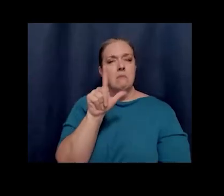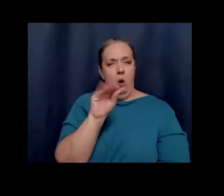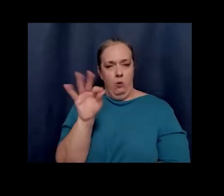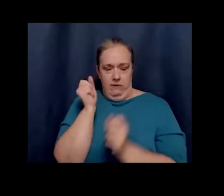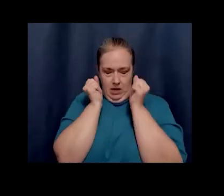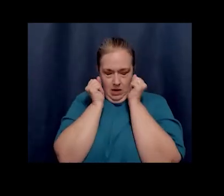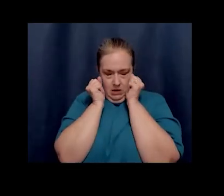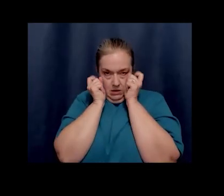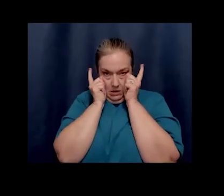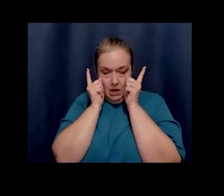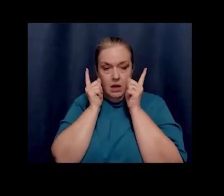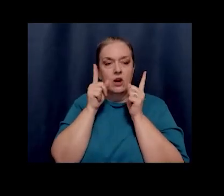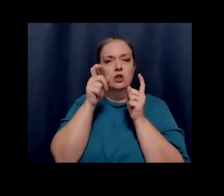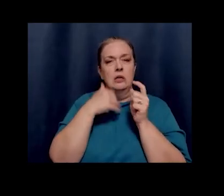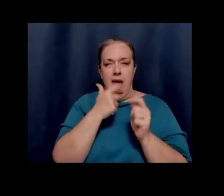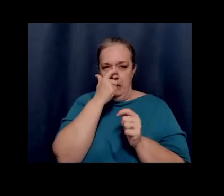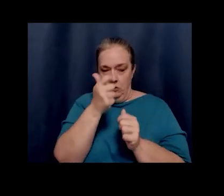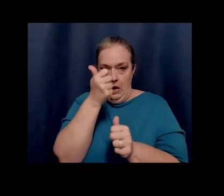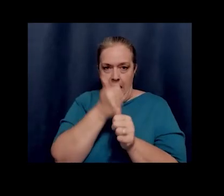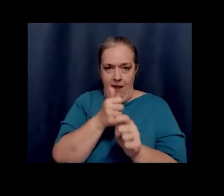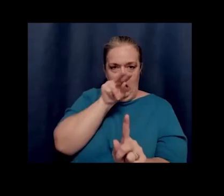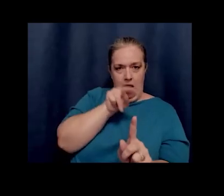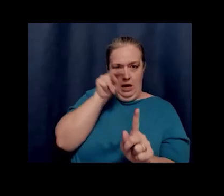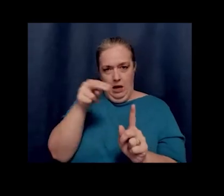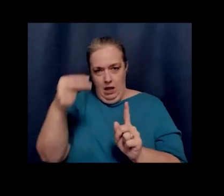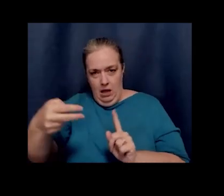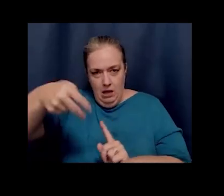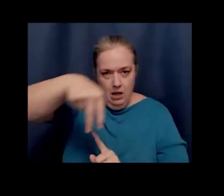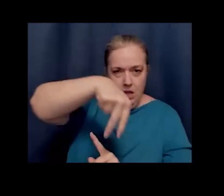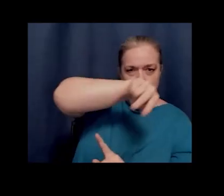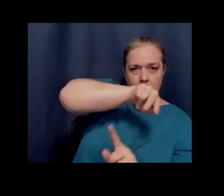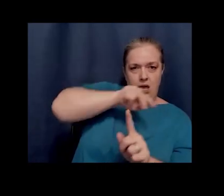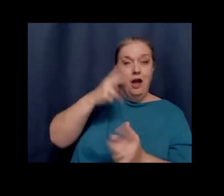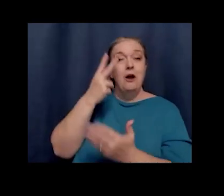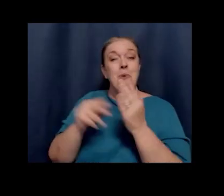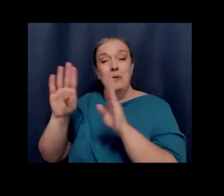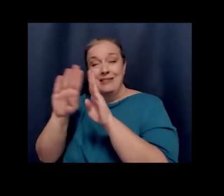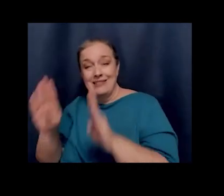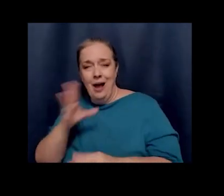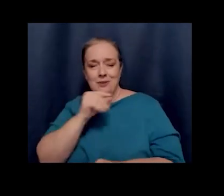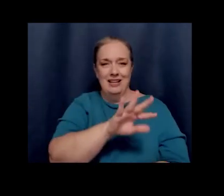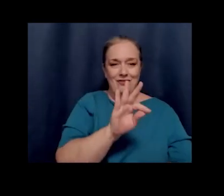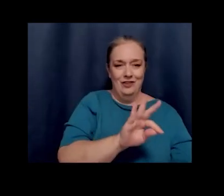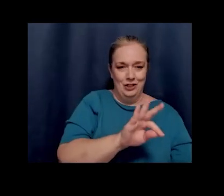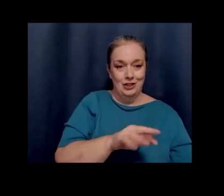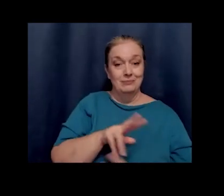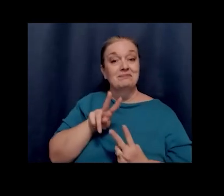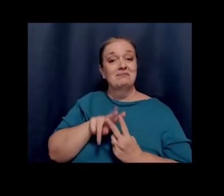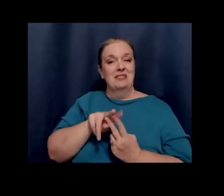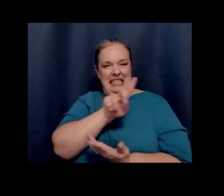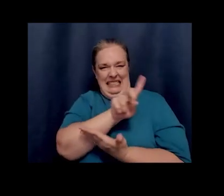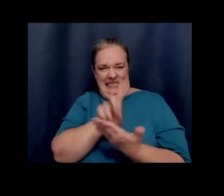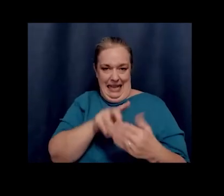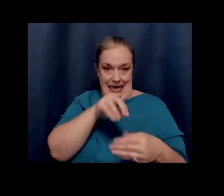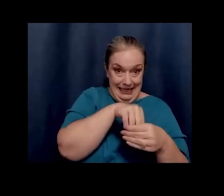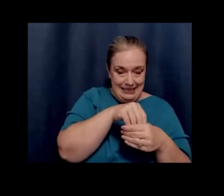that there should be interest in every angle of his house. Freda and Sam designed the exterior and